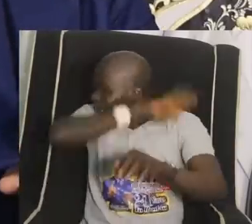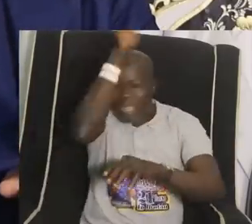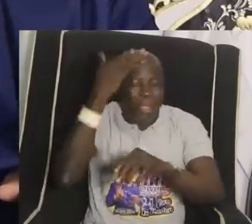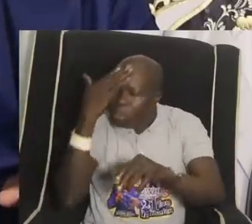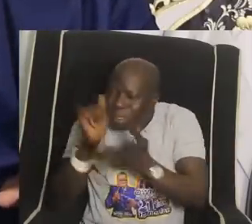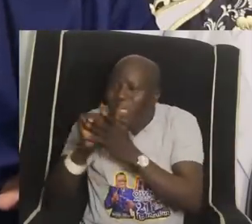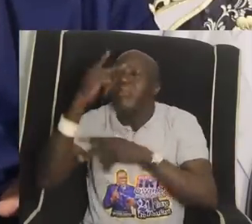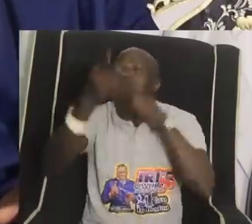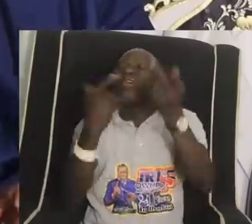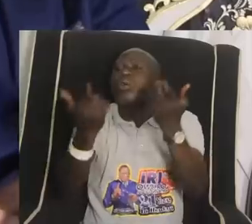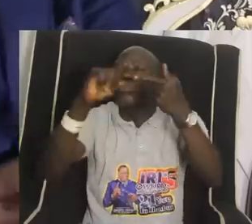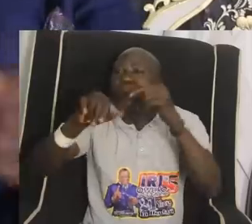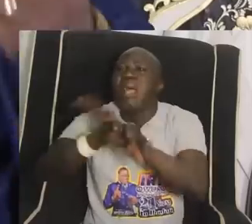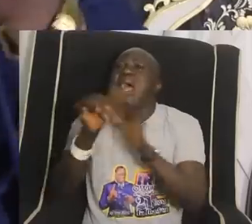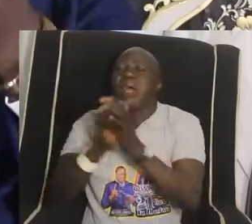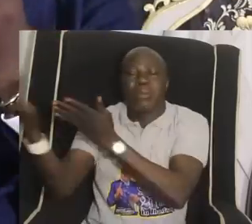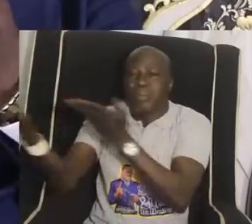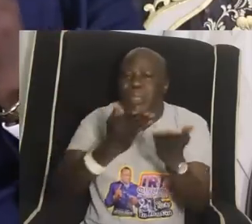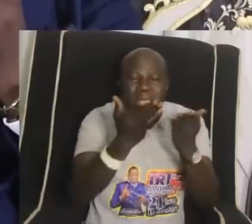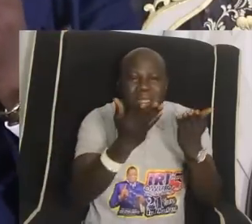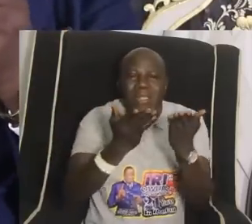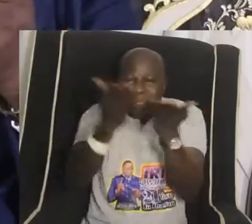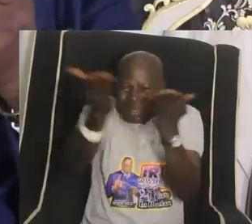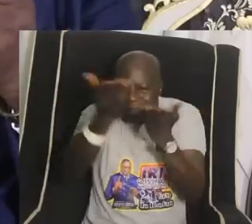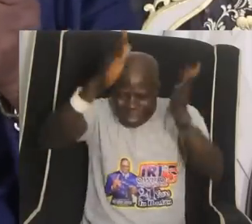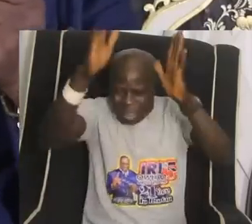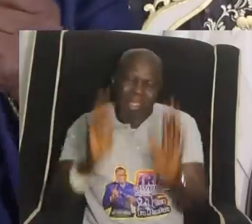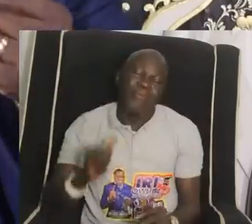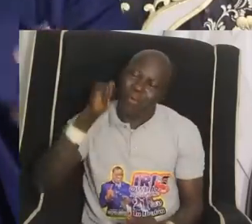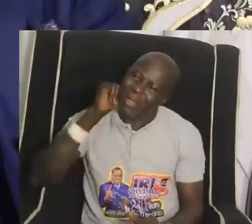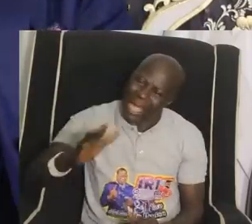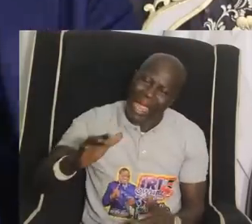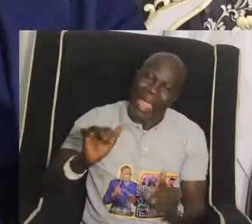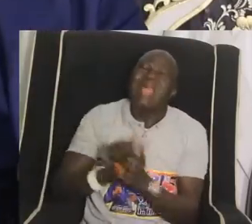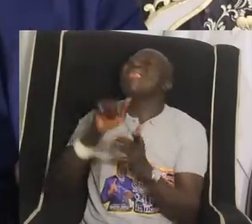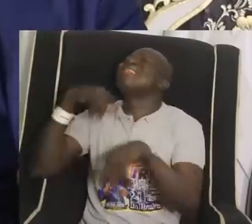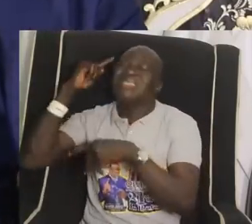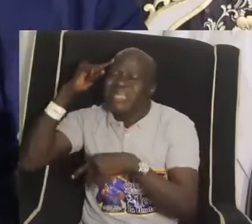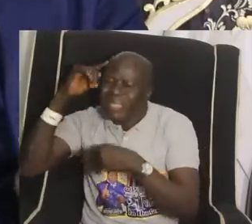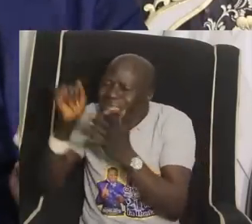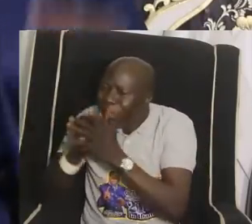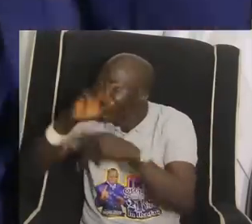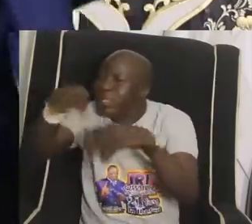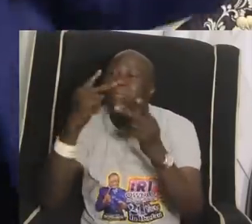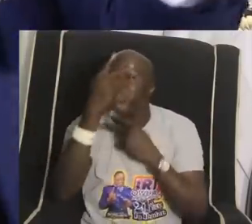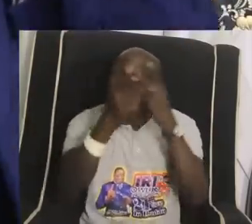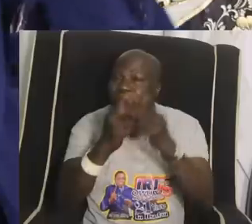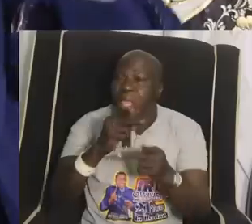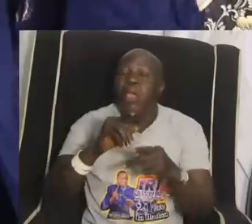Abraham, you now know that the vision will be accomplished. You now take a message. So that is where the vision